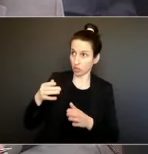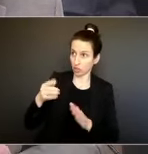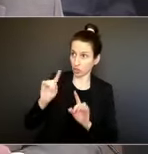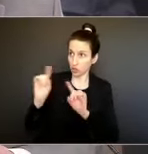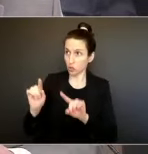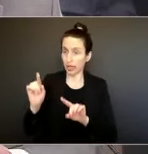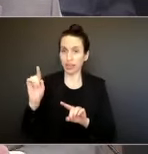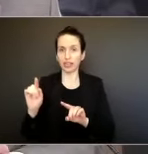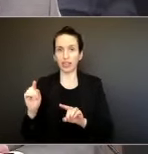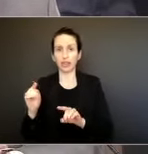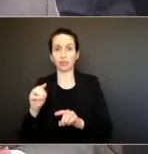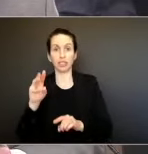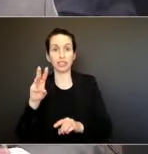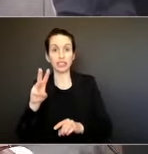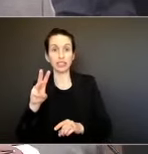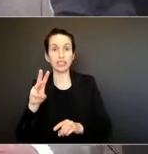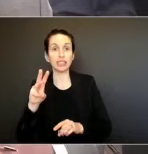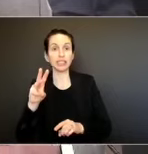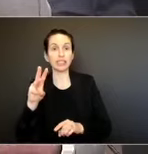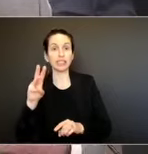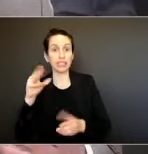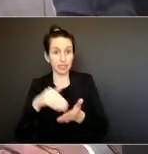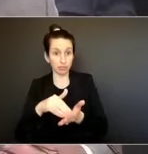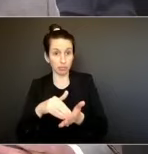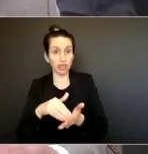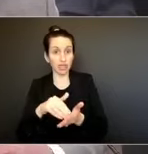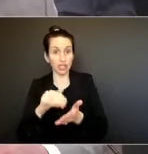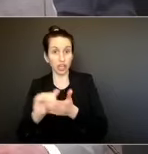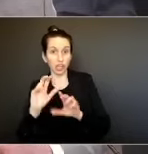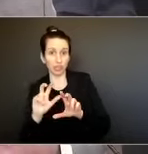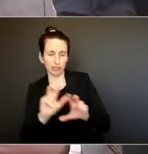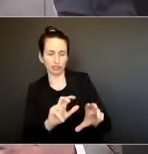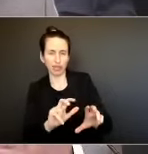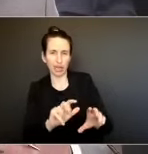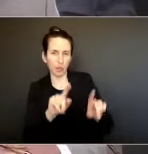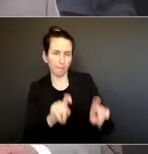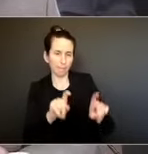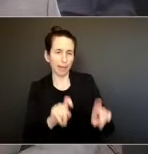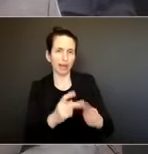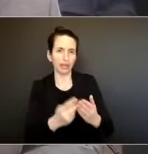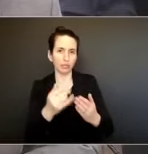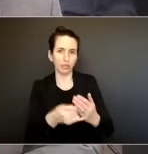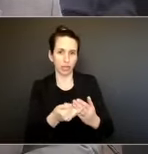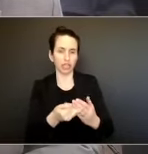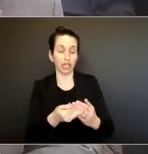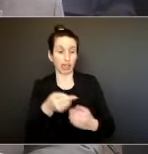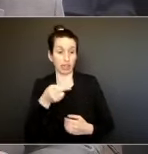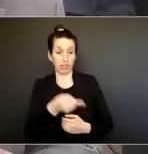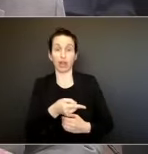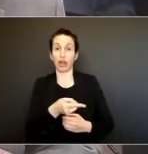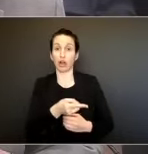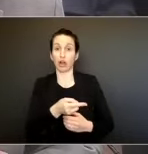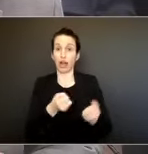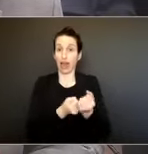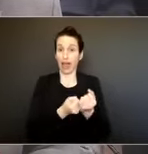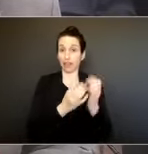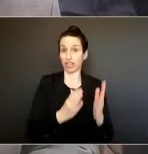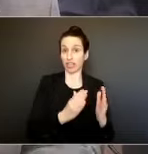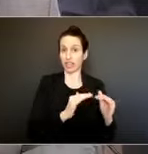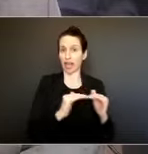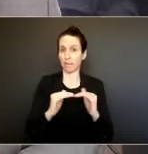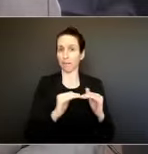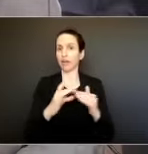to set up peer respites where we have advocates and peer-led involvement with the